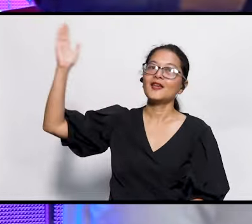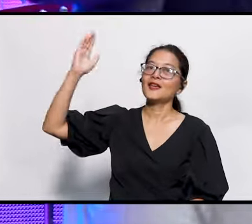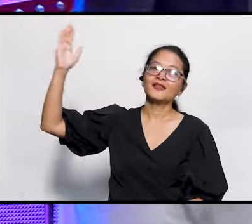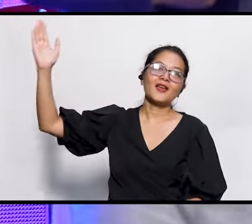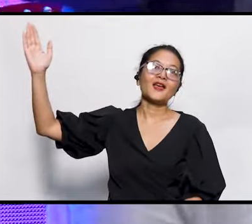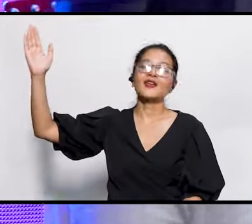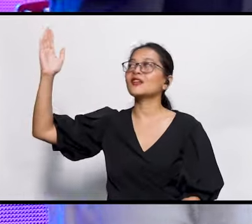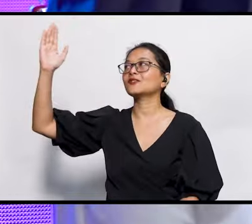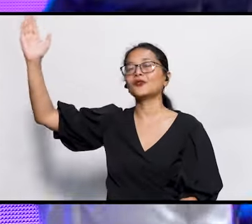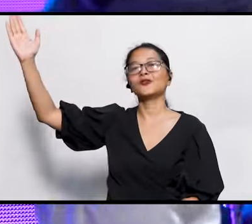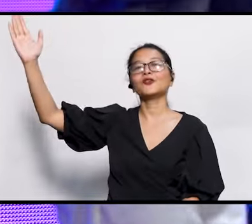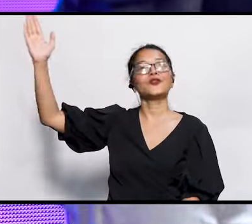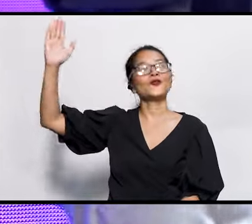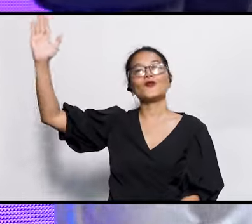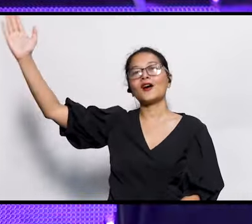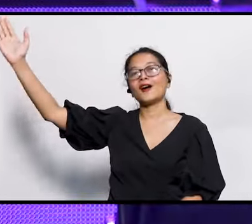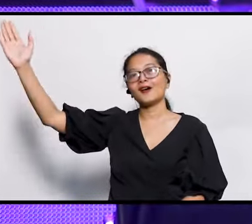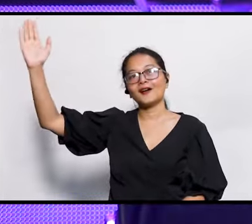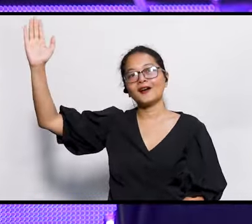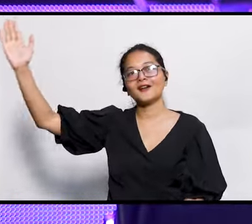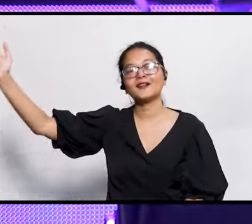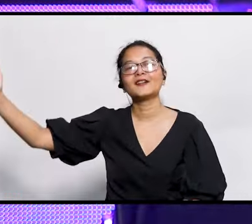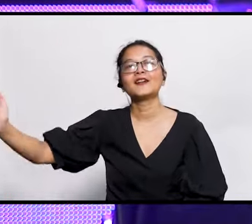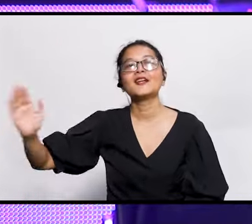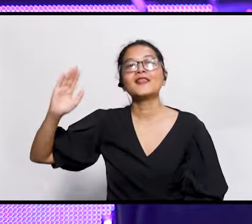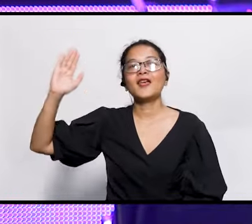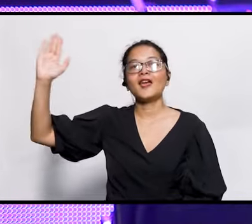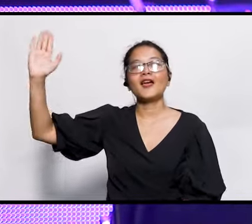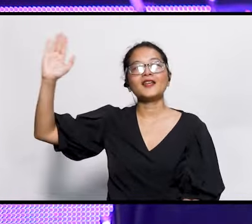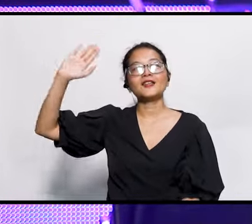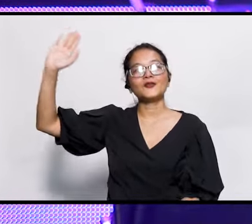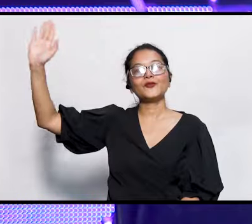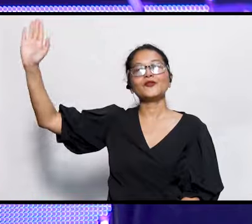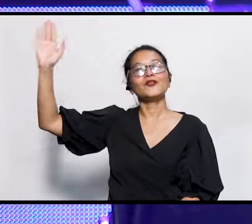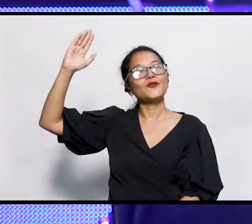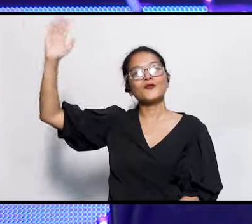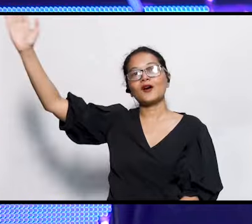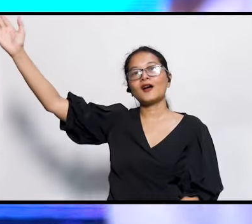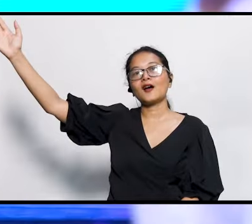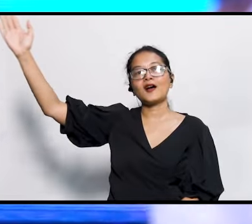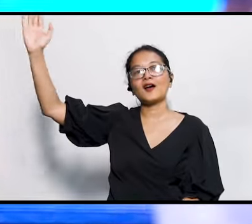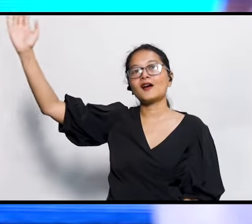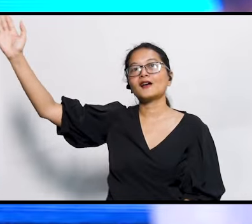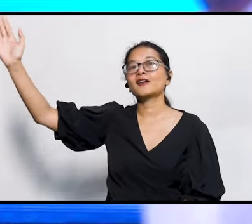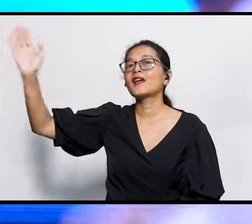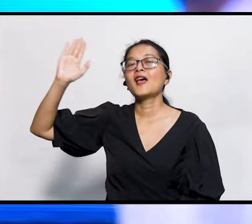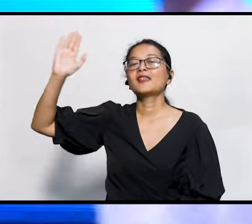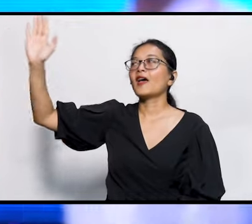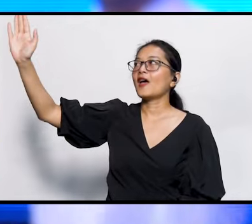god That is who you are That is who you